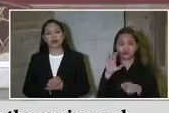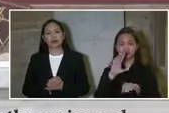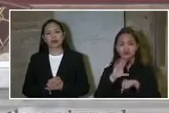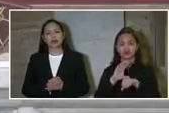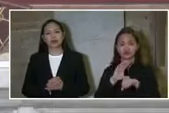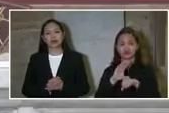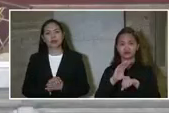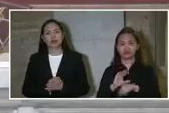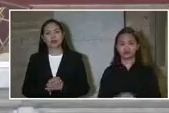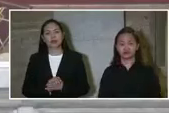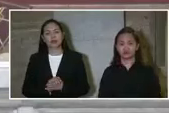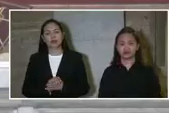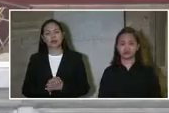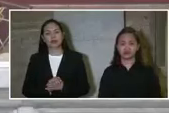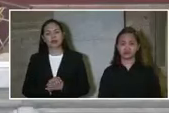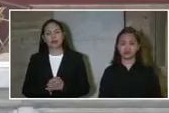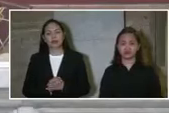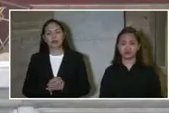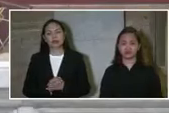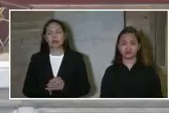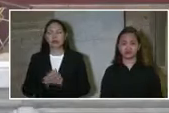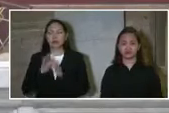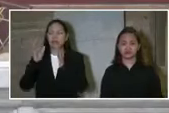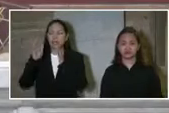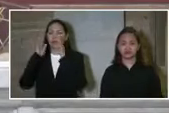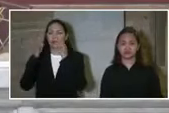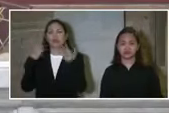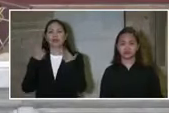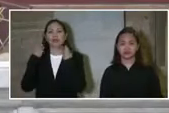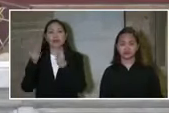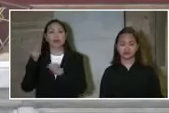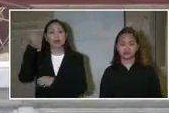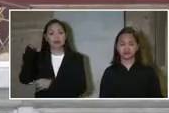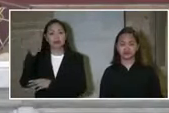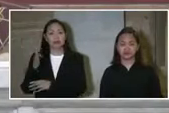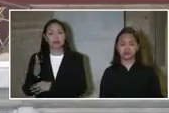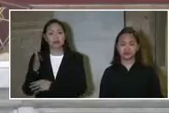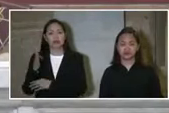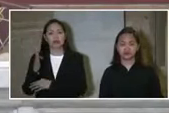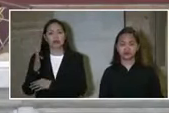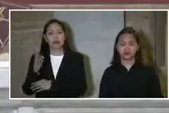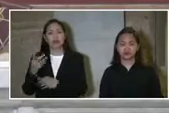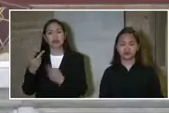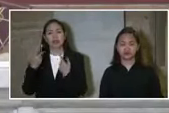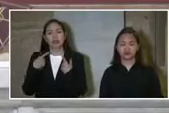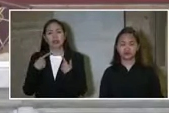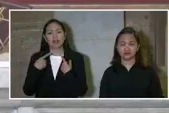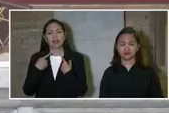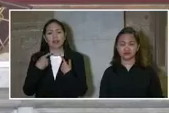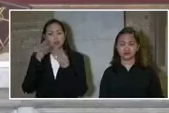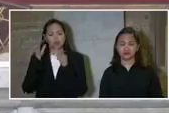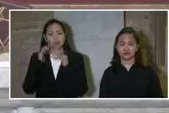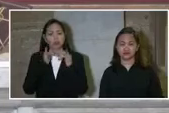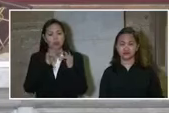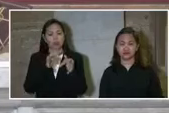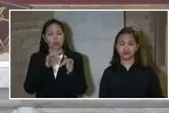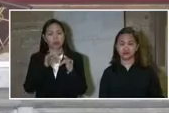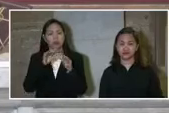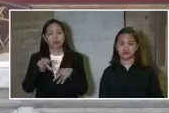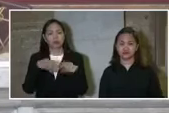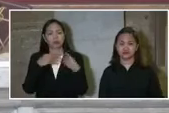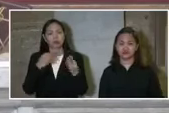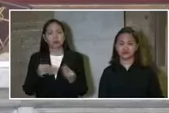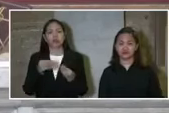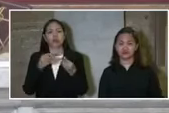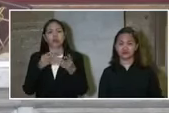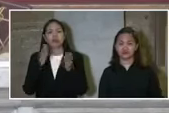holy church. Hear us, Almighty God, and having instilled in your servants the teachings